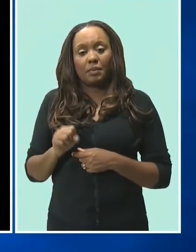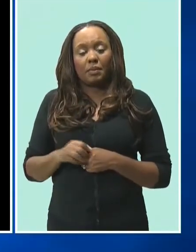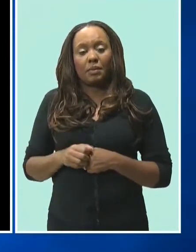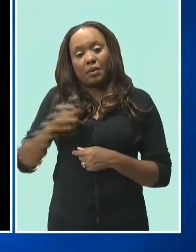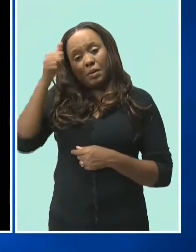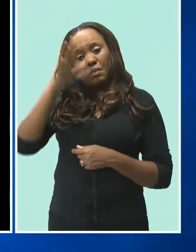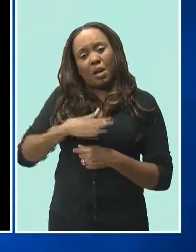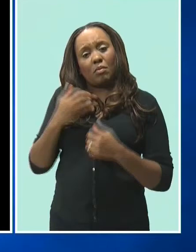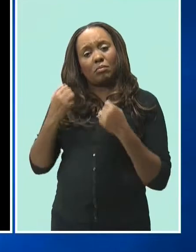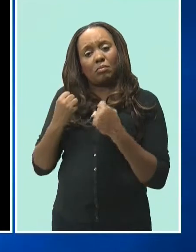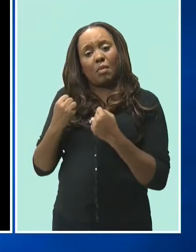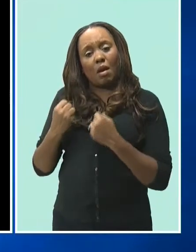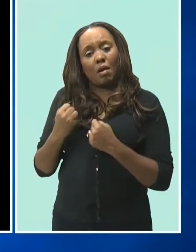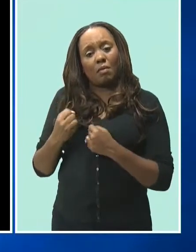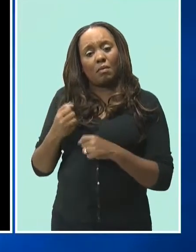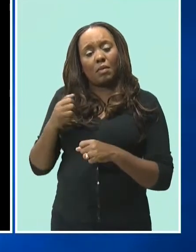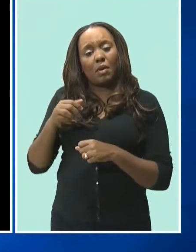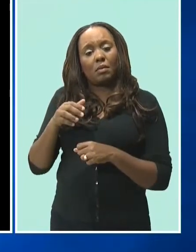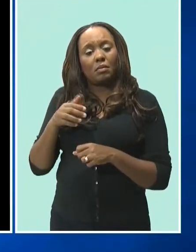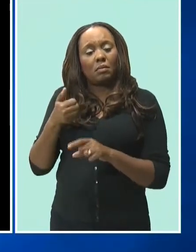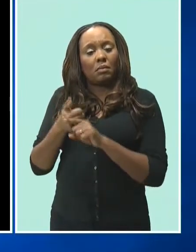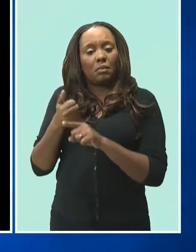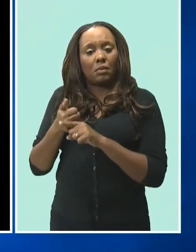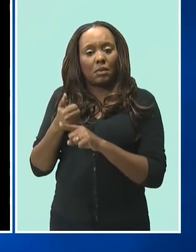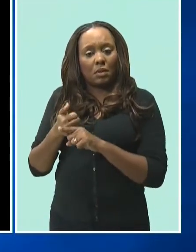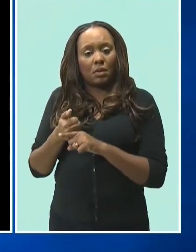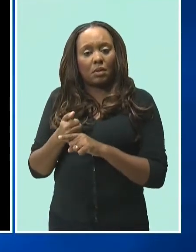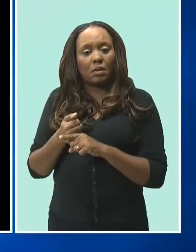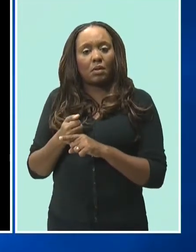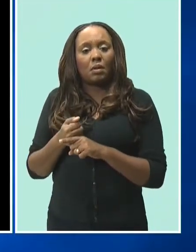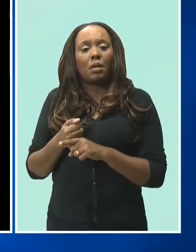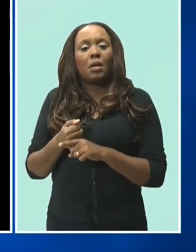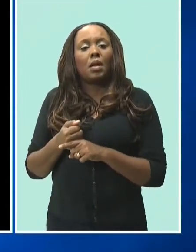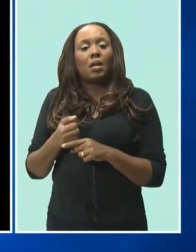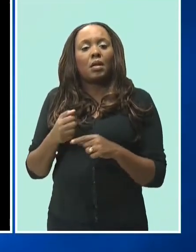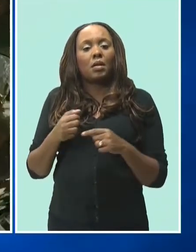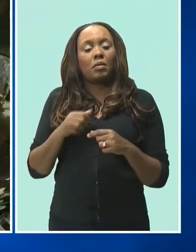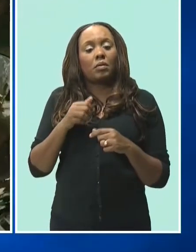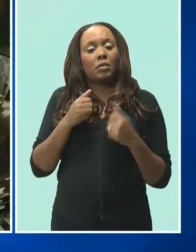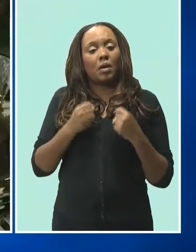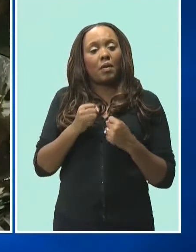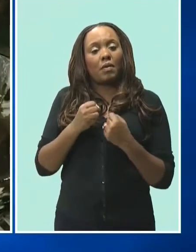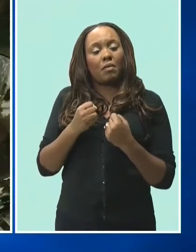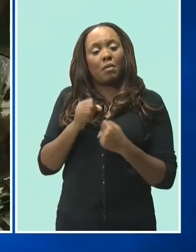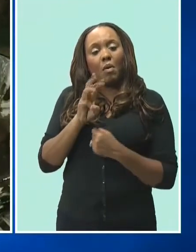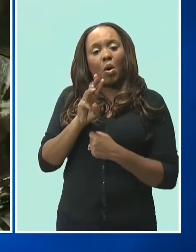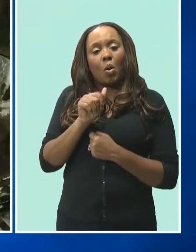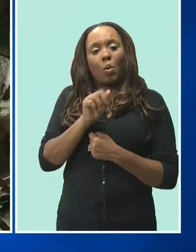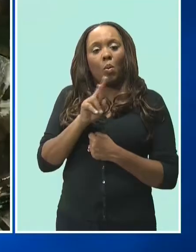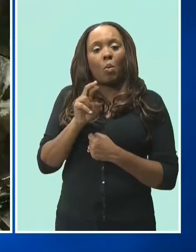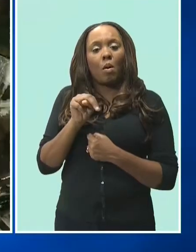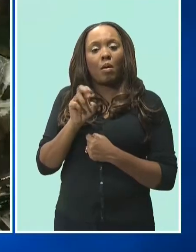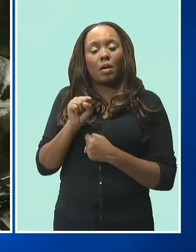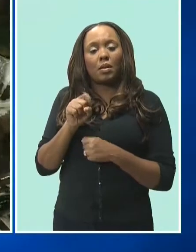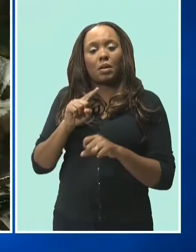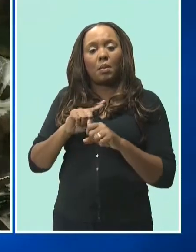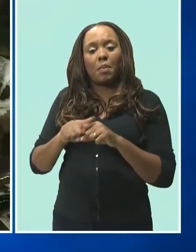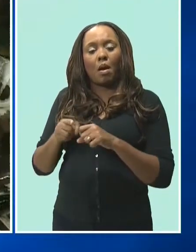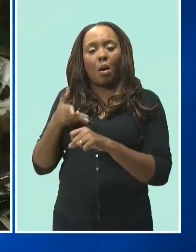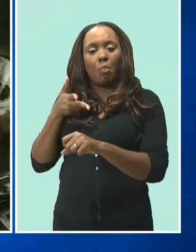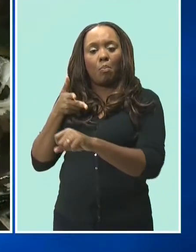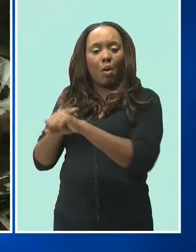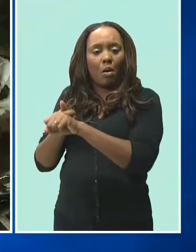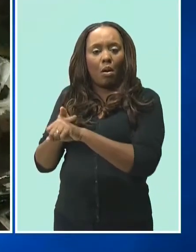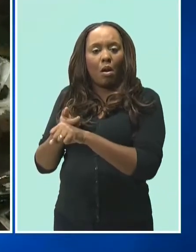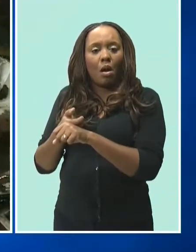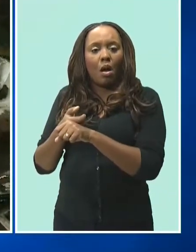vehicle, was reportedly going in a northerly direction from Warrens to Redmond Village when he struck a Jersey barrier. The Kia Cerato burst